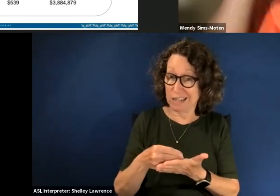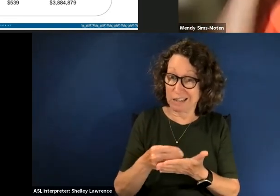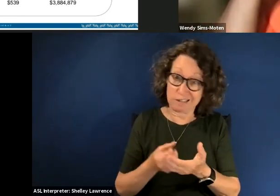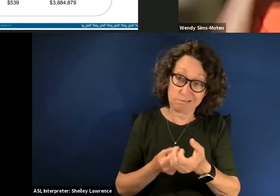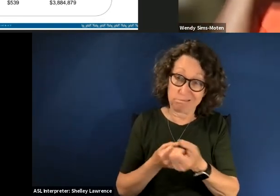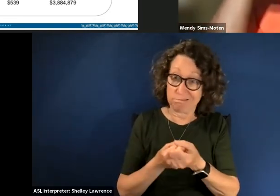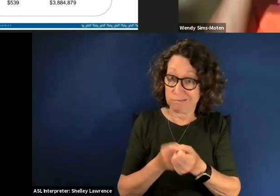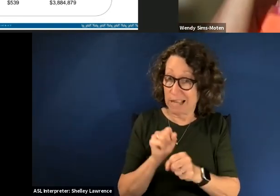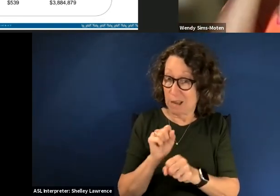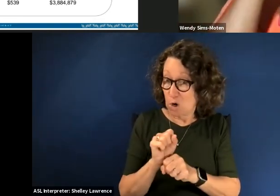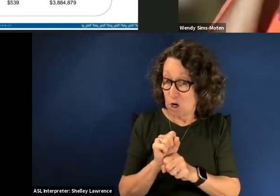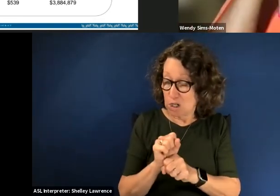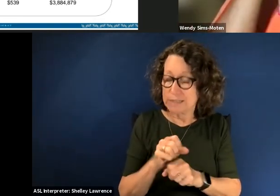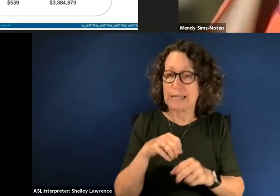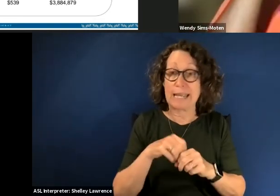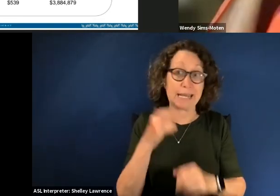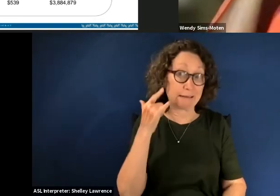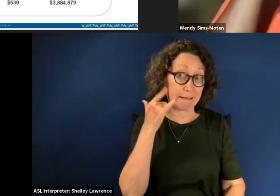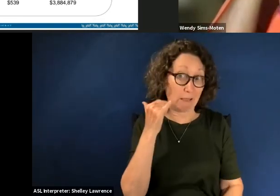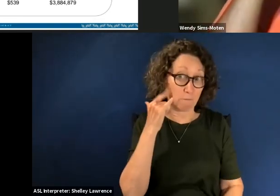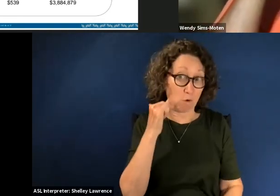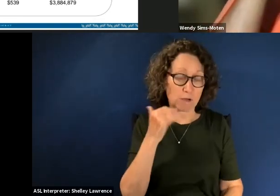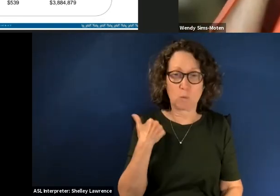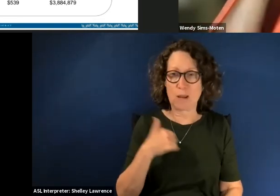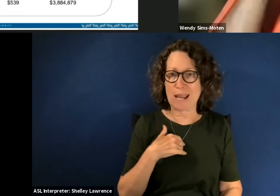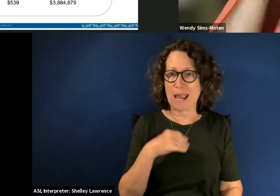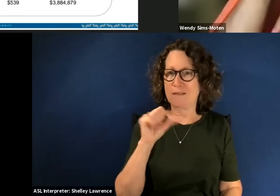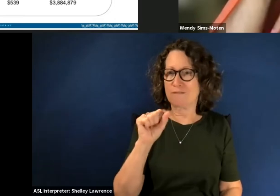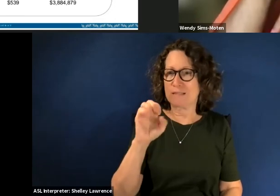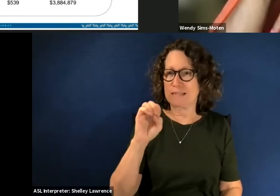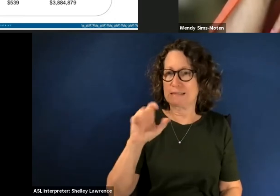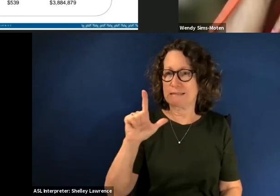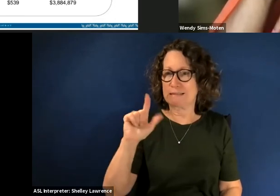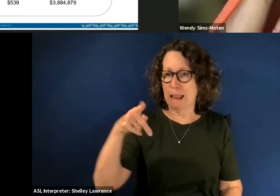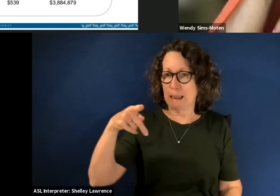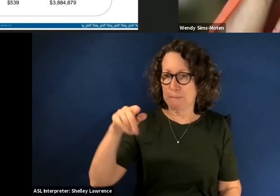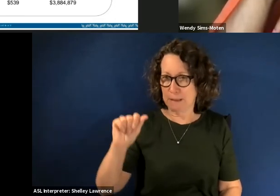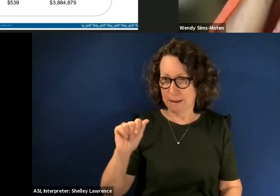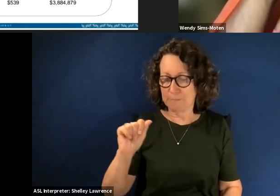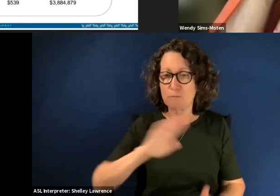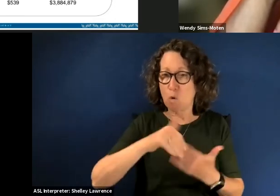is that in the state of California, we have SELPAs, and all